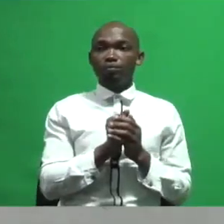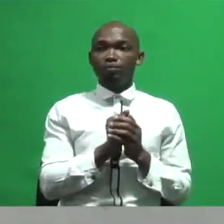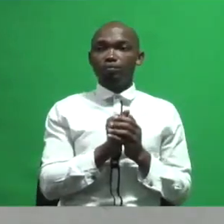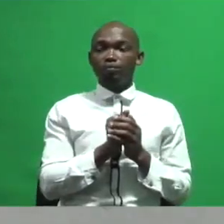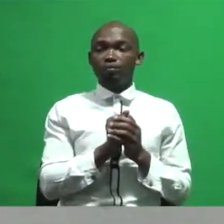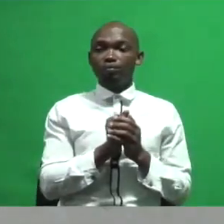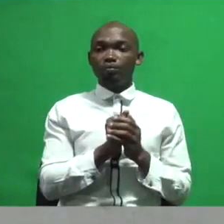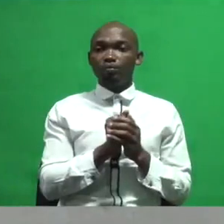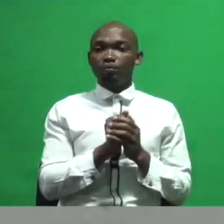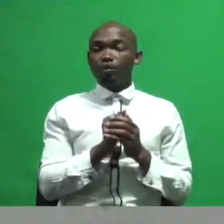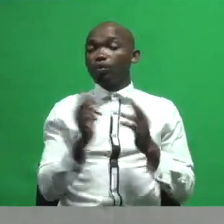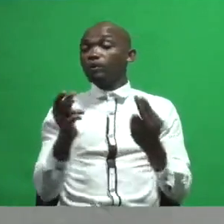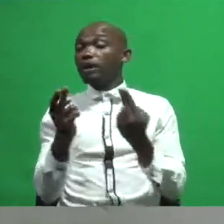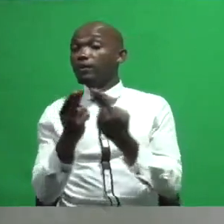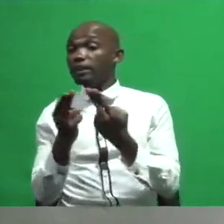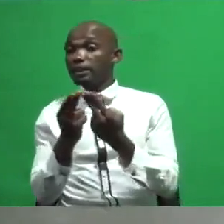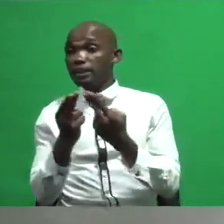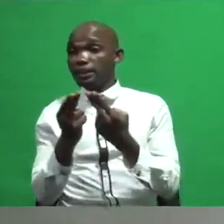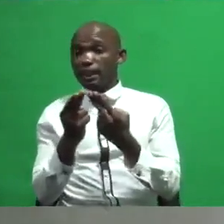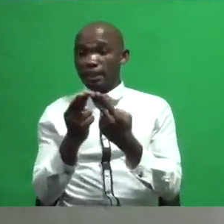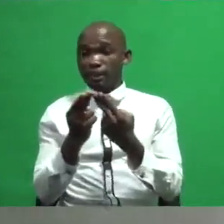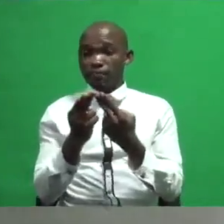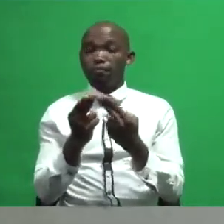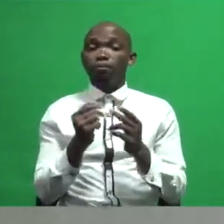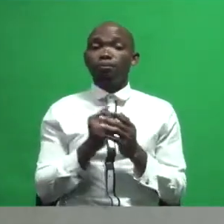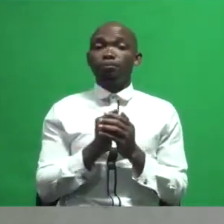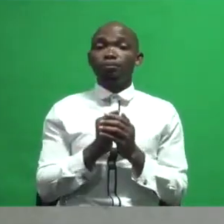organic compounds which have the same